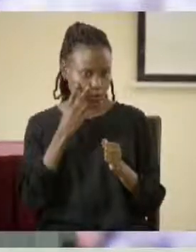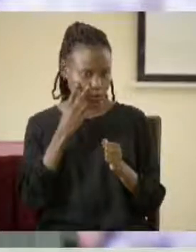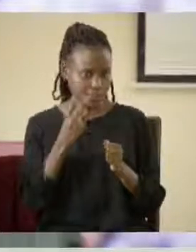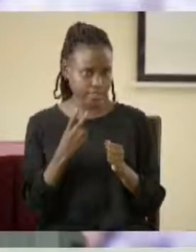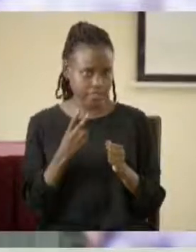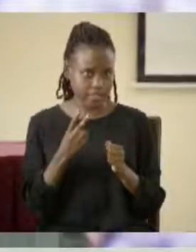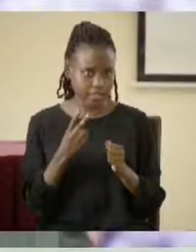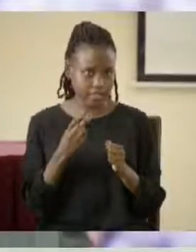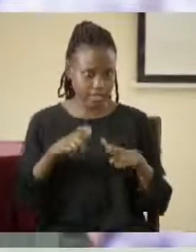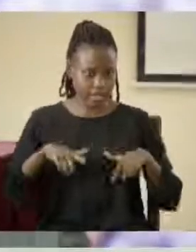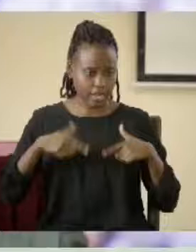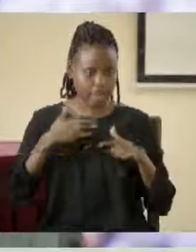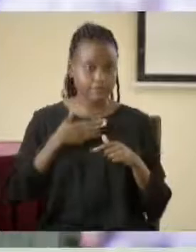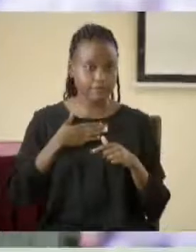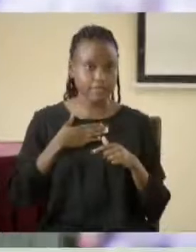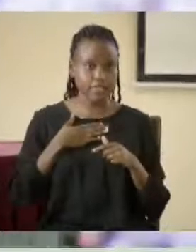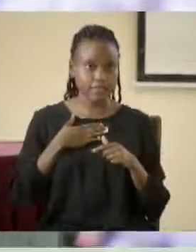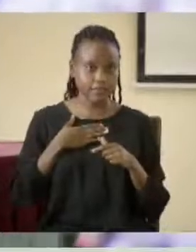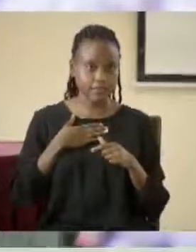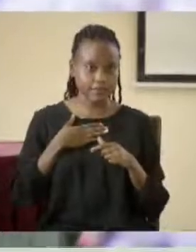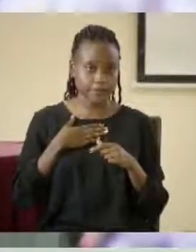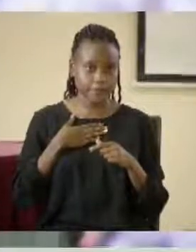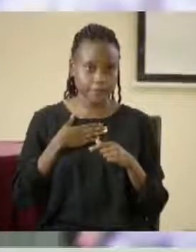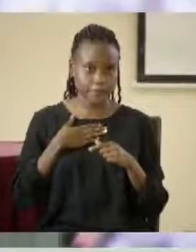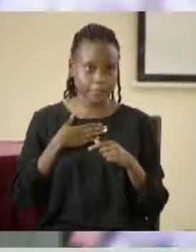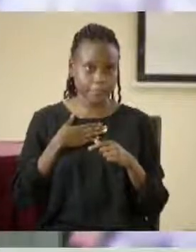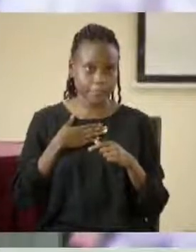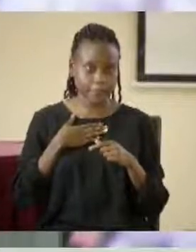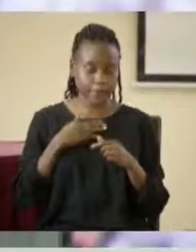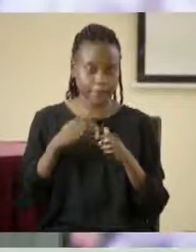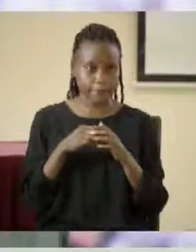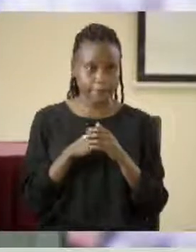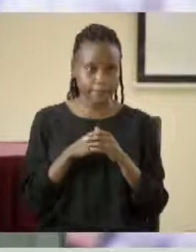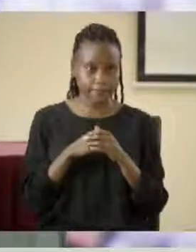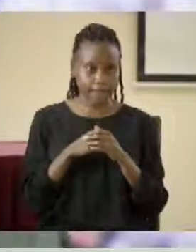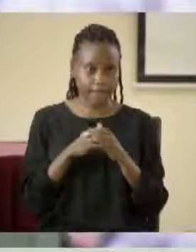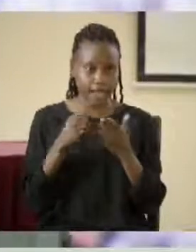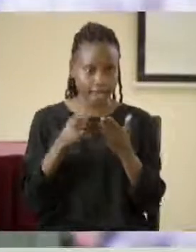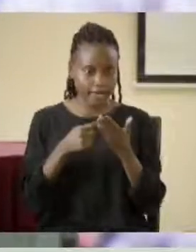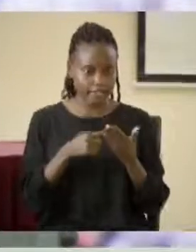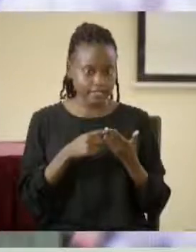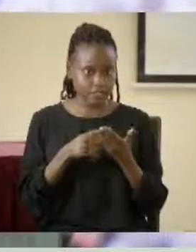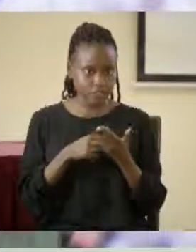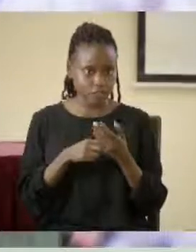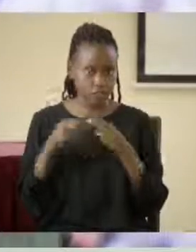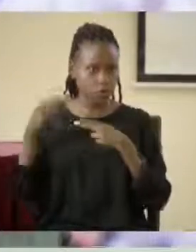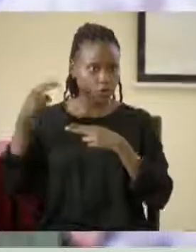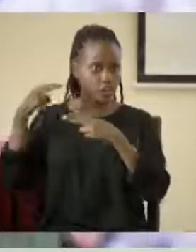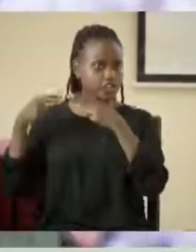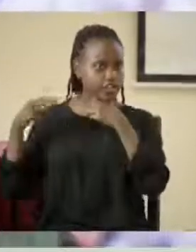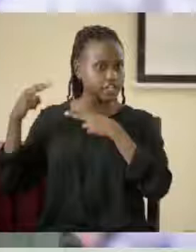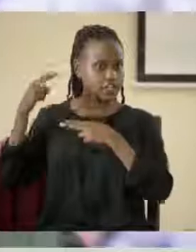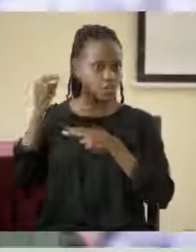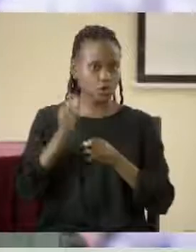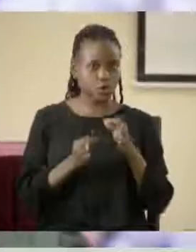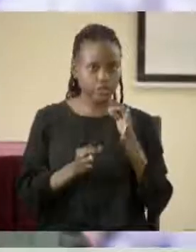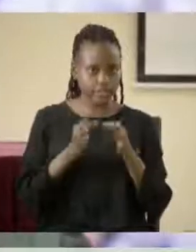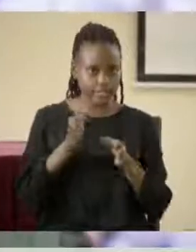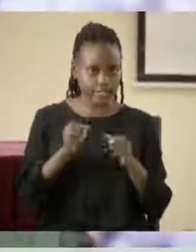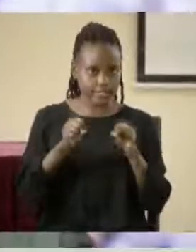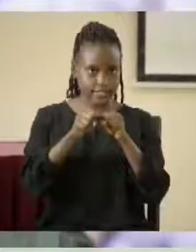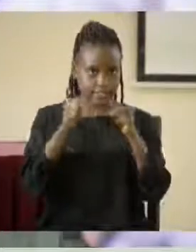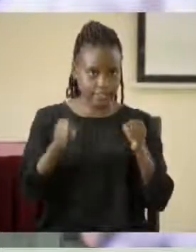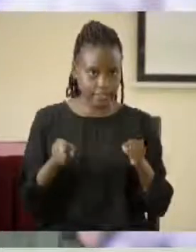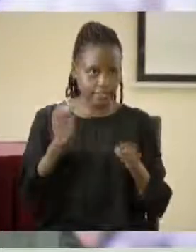long life as an academic as incisive a discussion of traditional justice systems as I